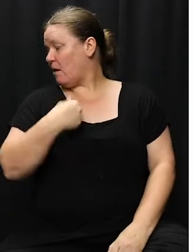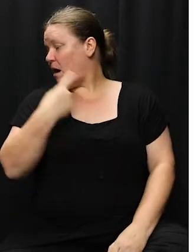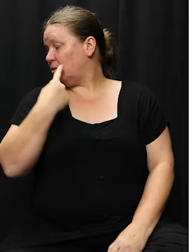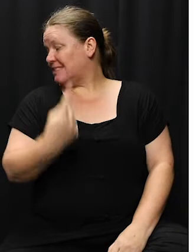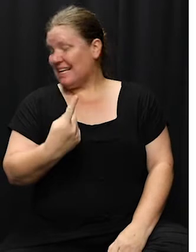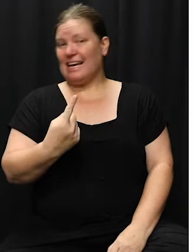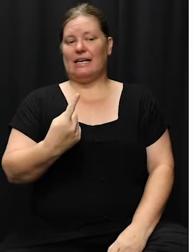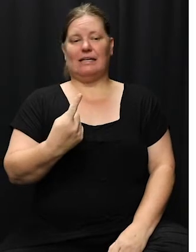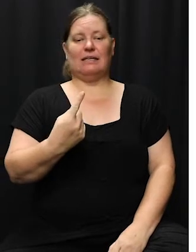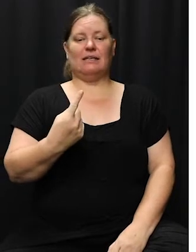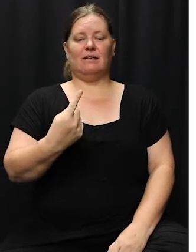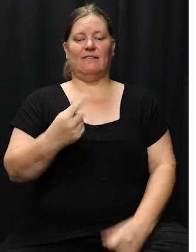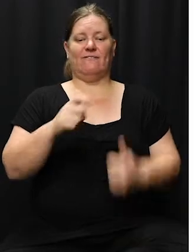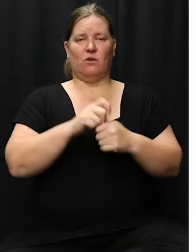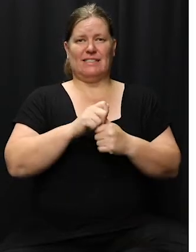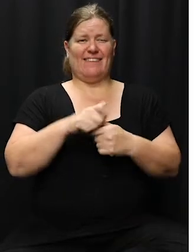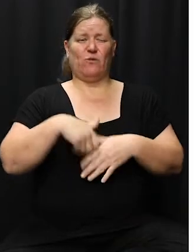should you be using?